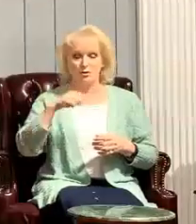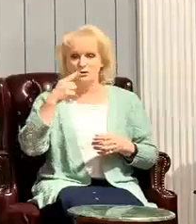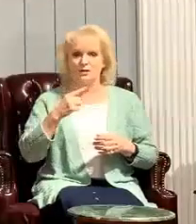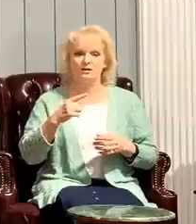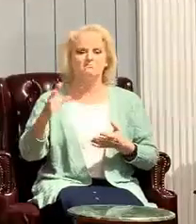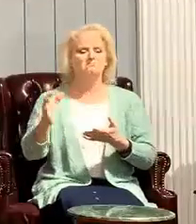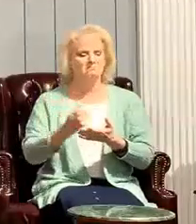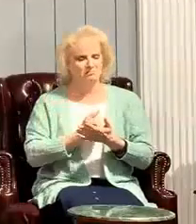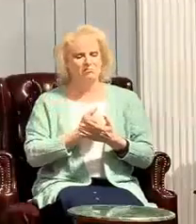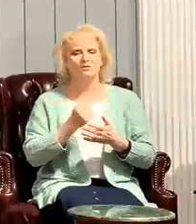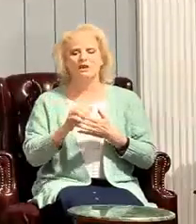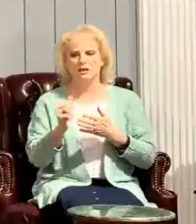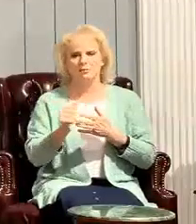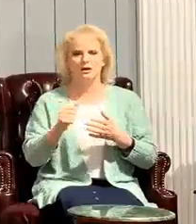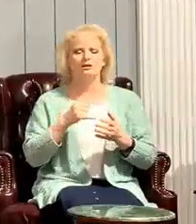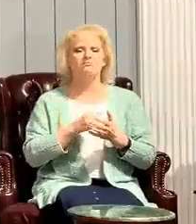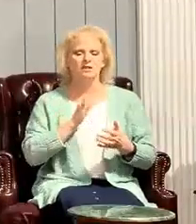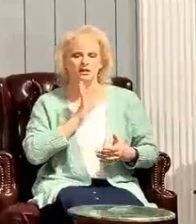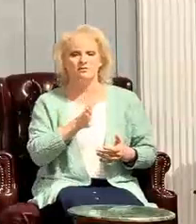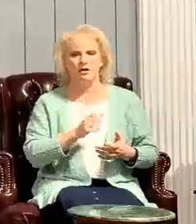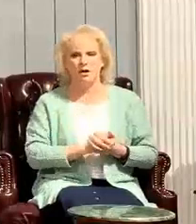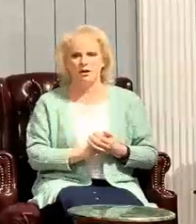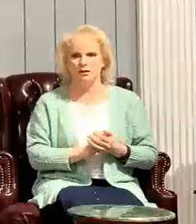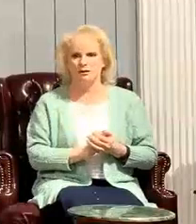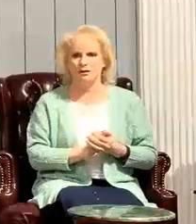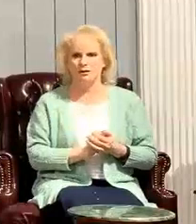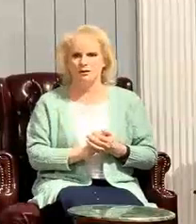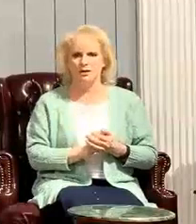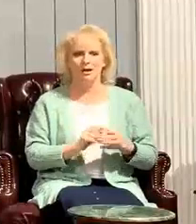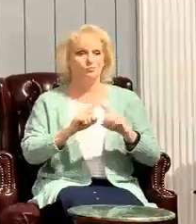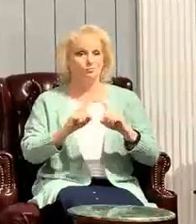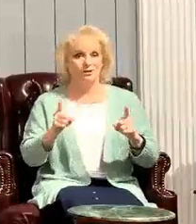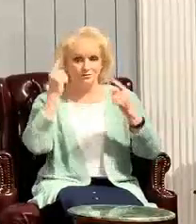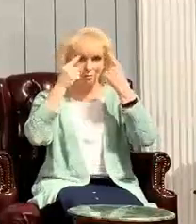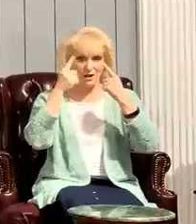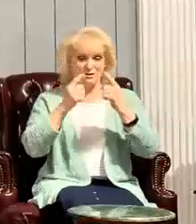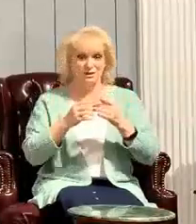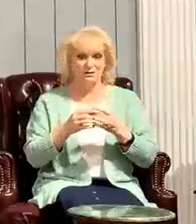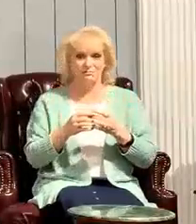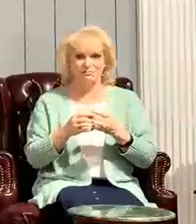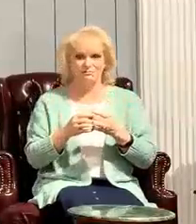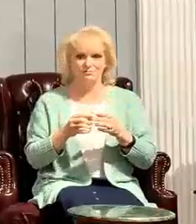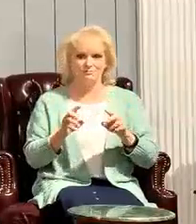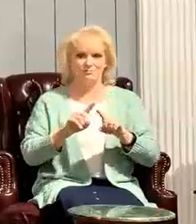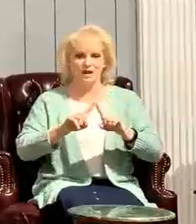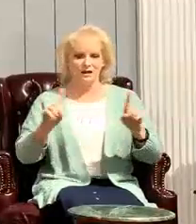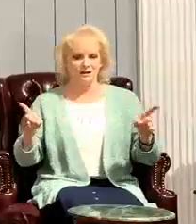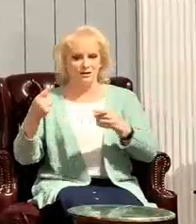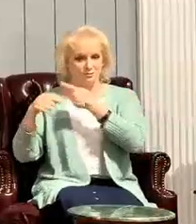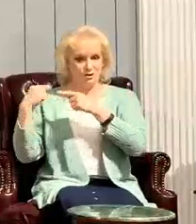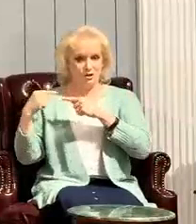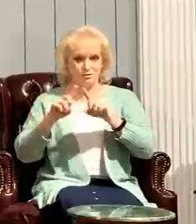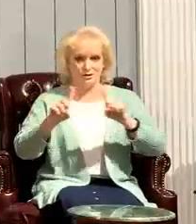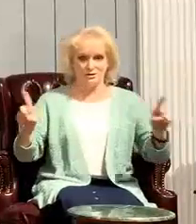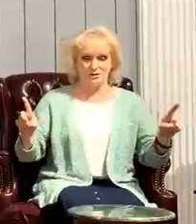warning. Son said, nah, it's going to be fine. I've already looked into it. It's going to be fine. It's just a different mindset. We, as time